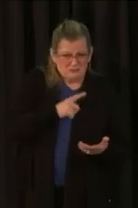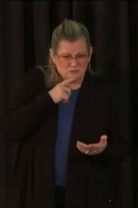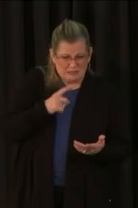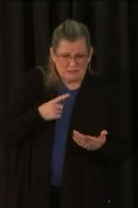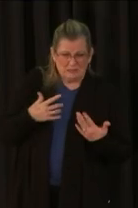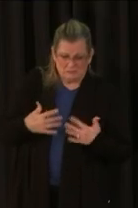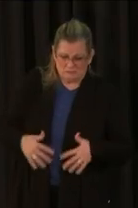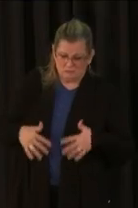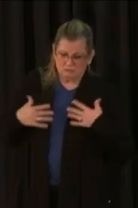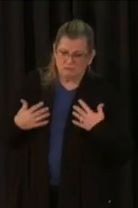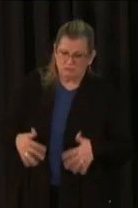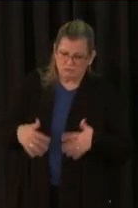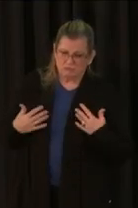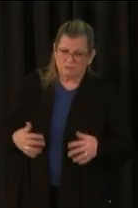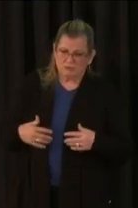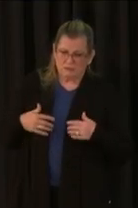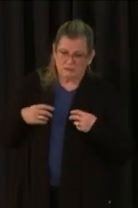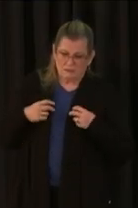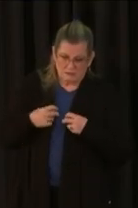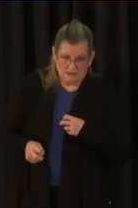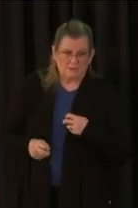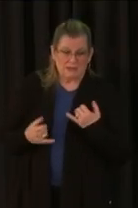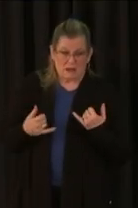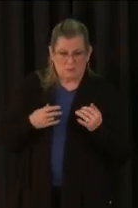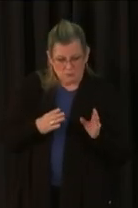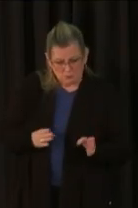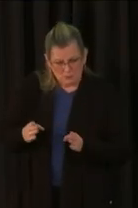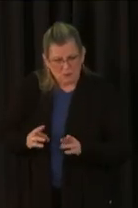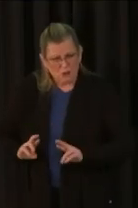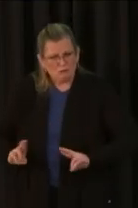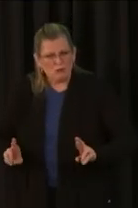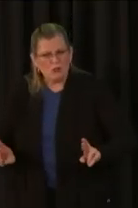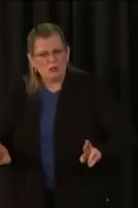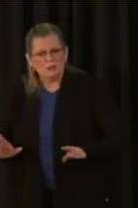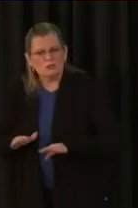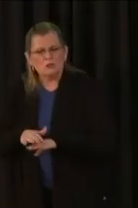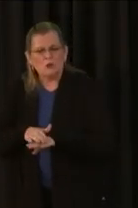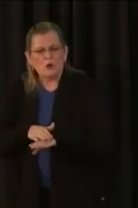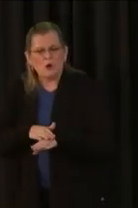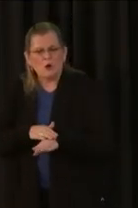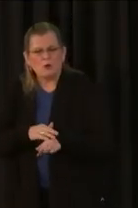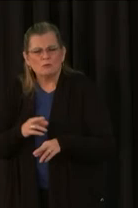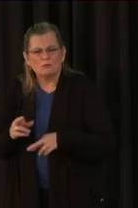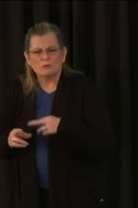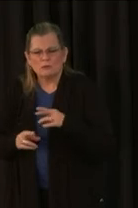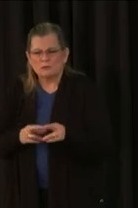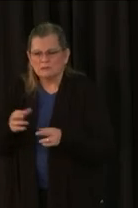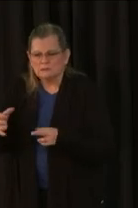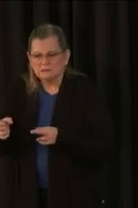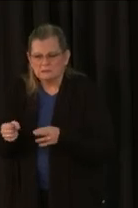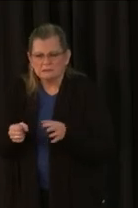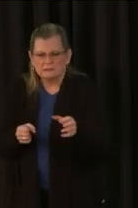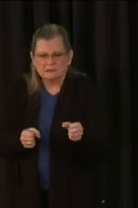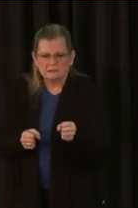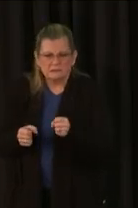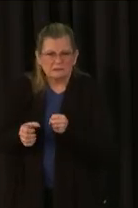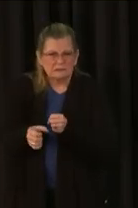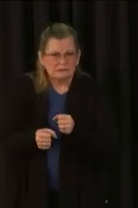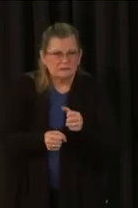is something that we're preparing for now and thinking about, like, how can we slowly start bringing people back on.